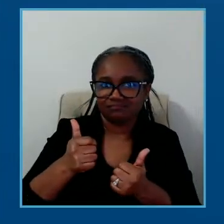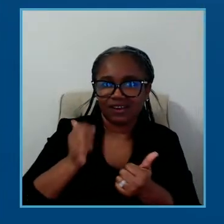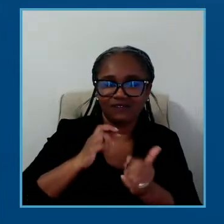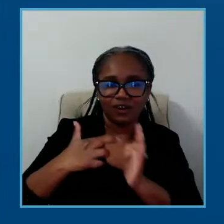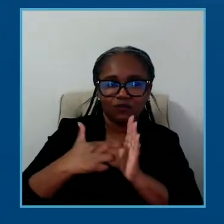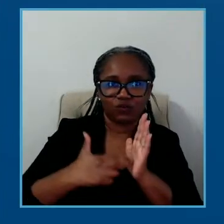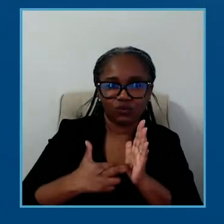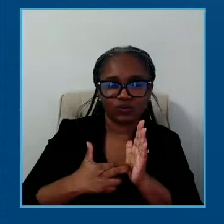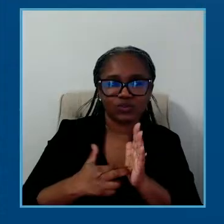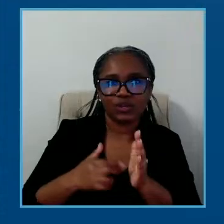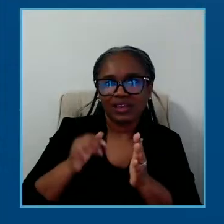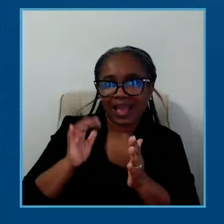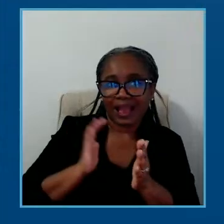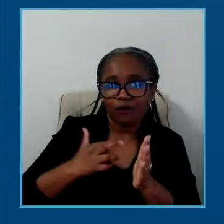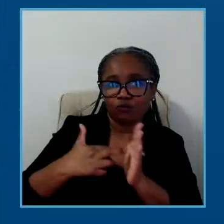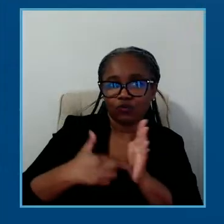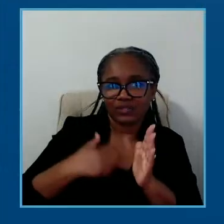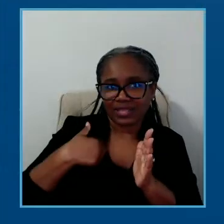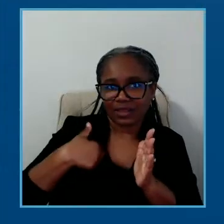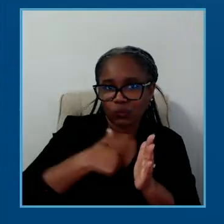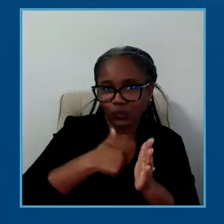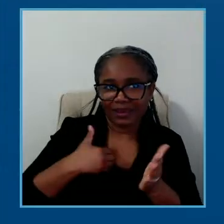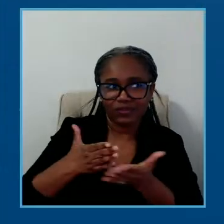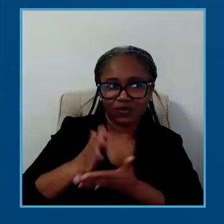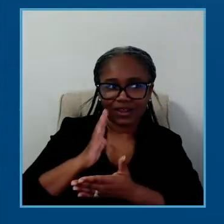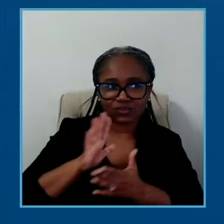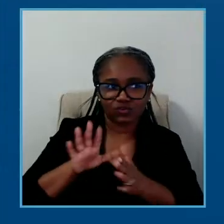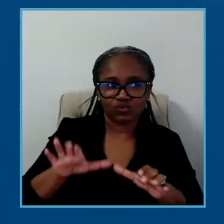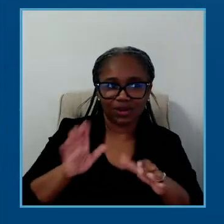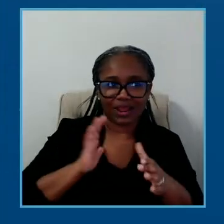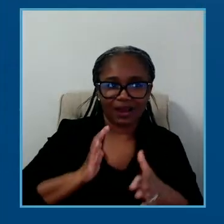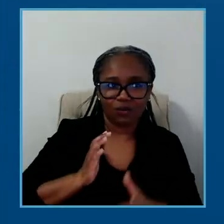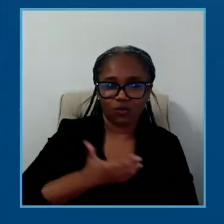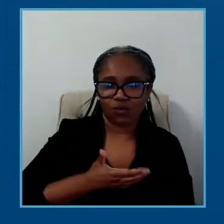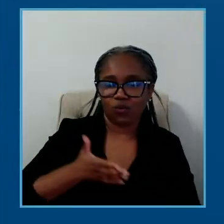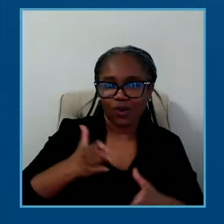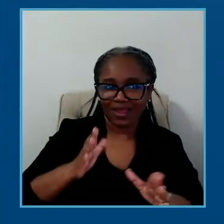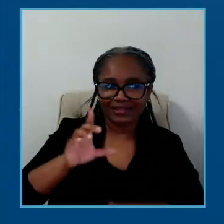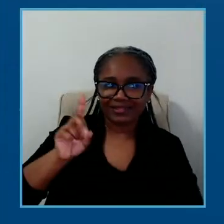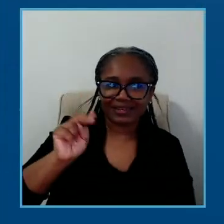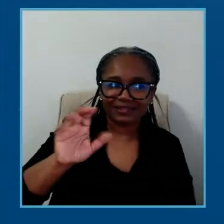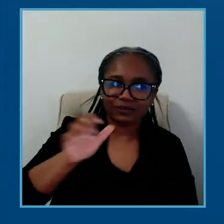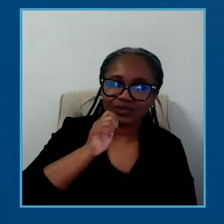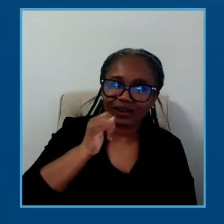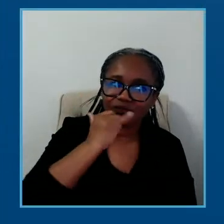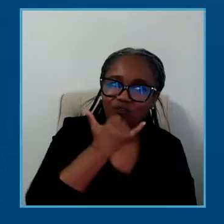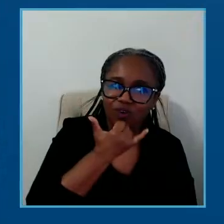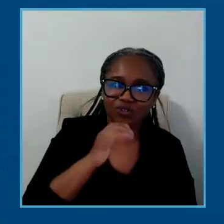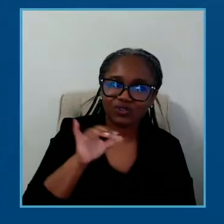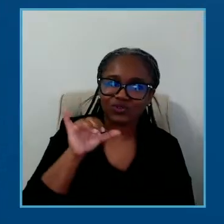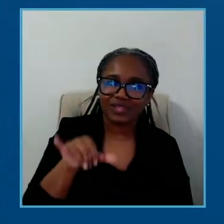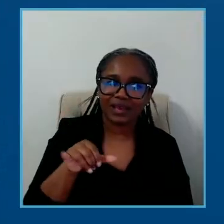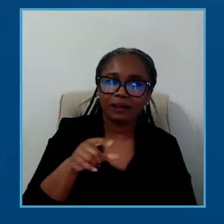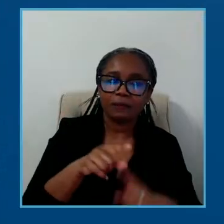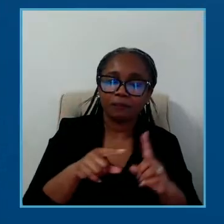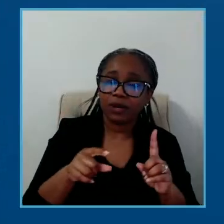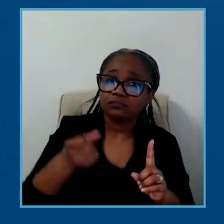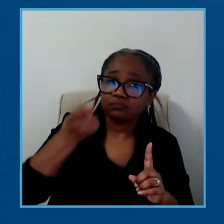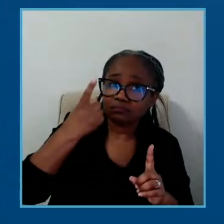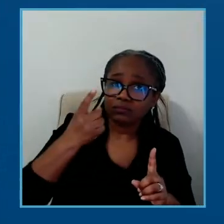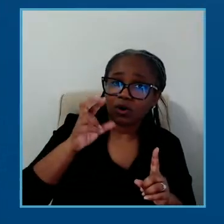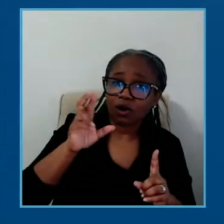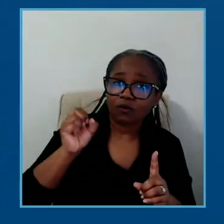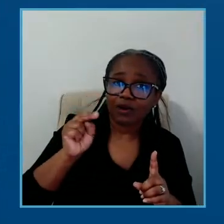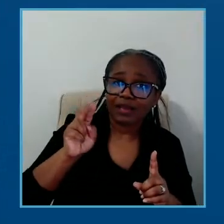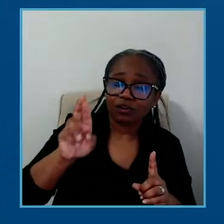Roberts recognizes that an organization has the authority under its own charter, bylaws, and